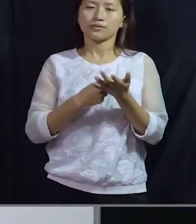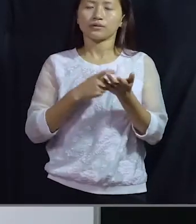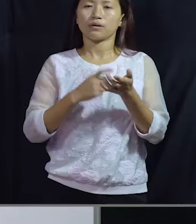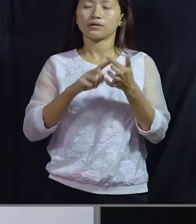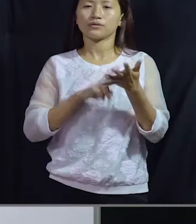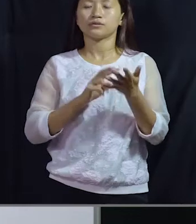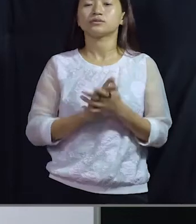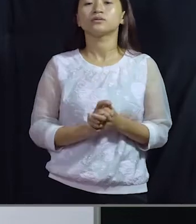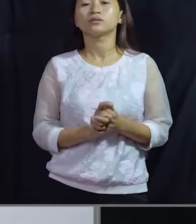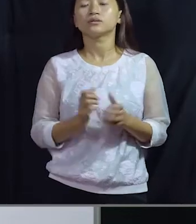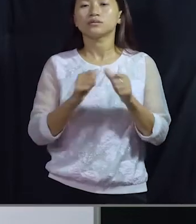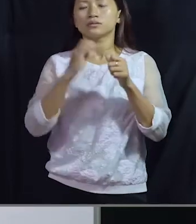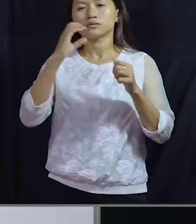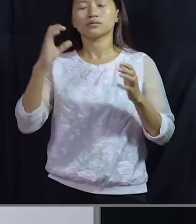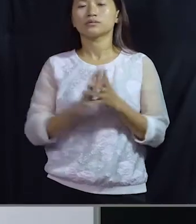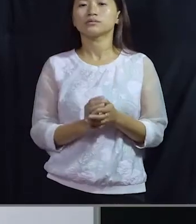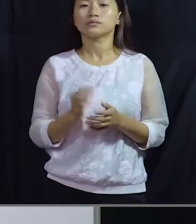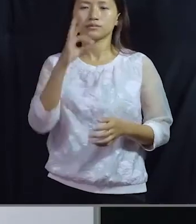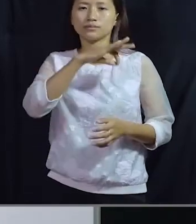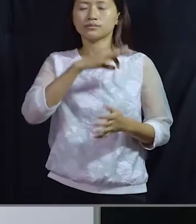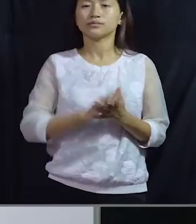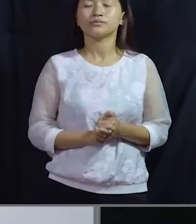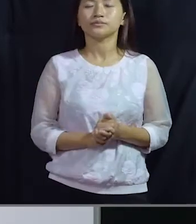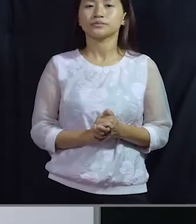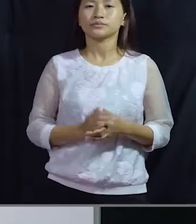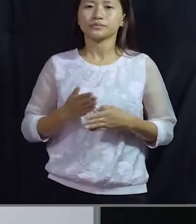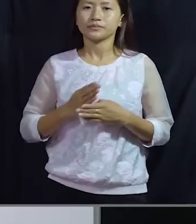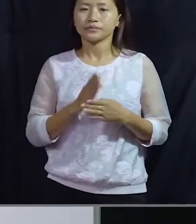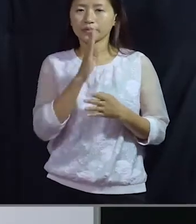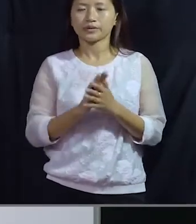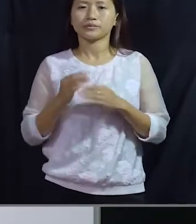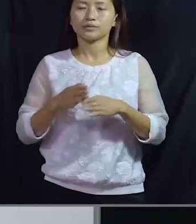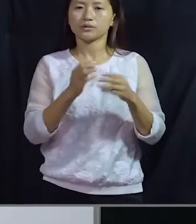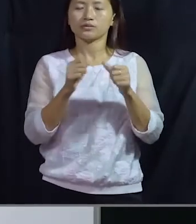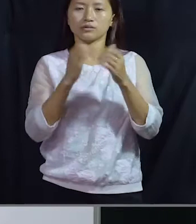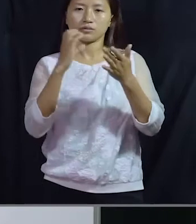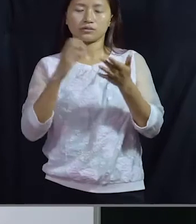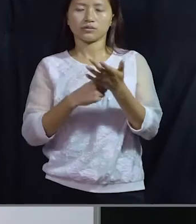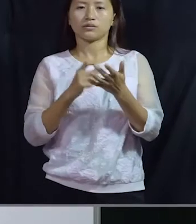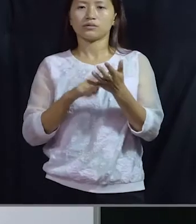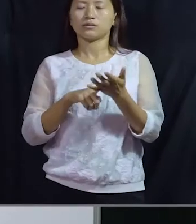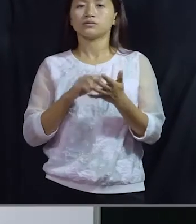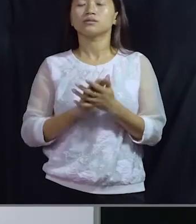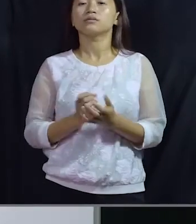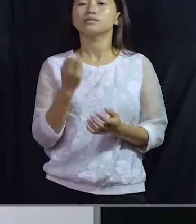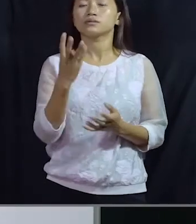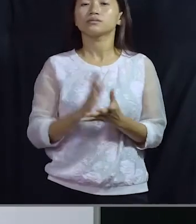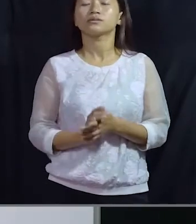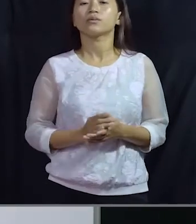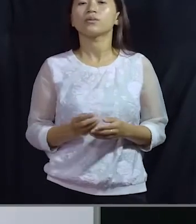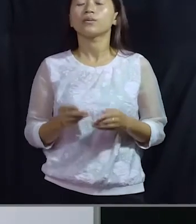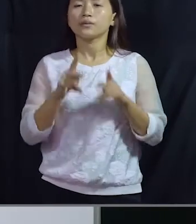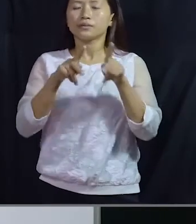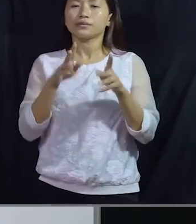Next, revaluation account is a profit that has been occurred, that has been calculated while